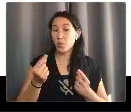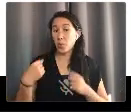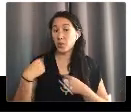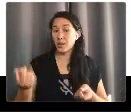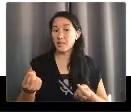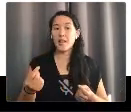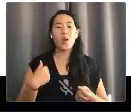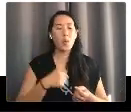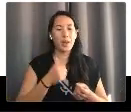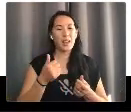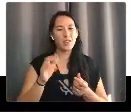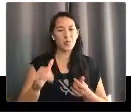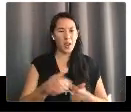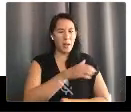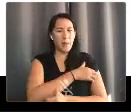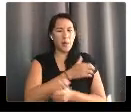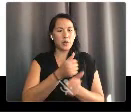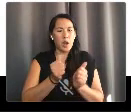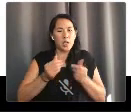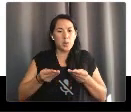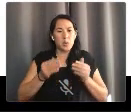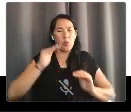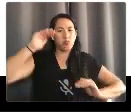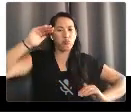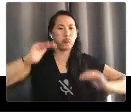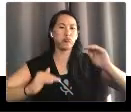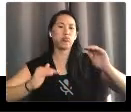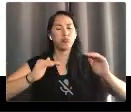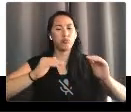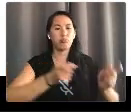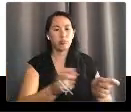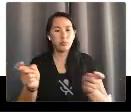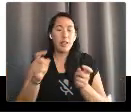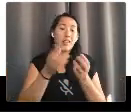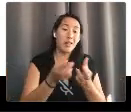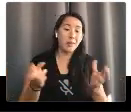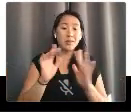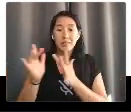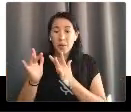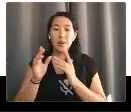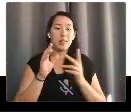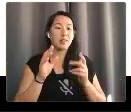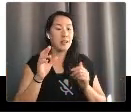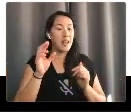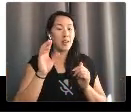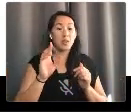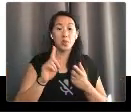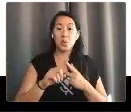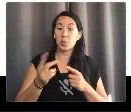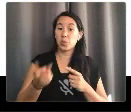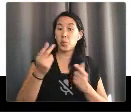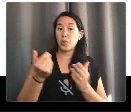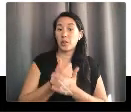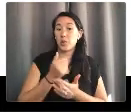at redistributing that power, redistributing the resources, the networks, and opportunities by recruiting two new